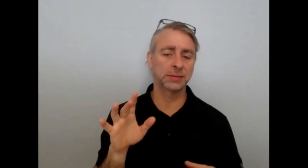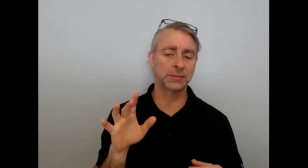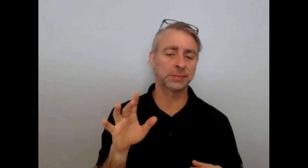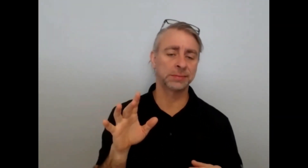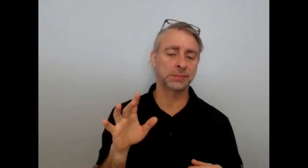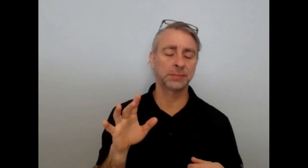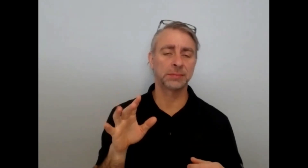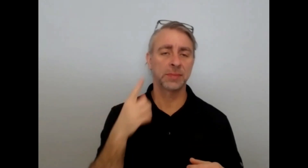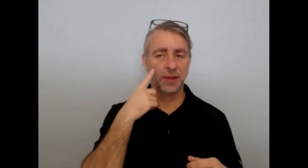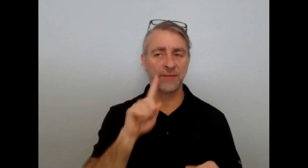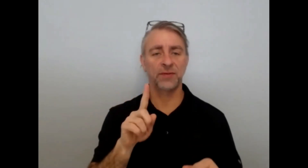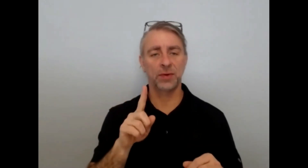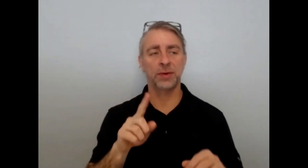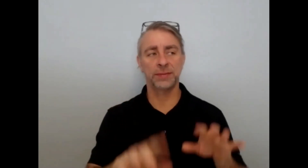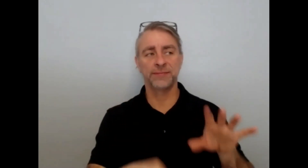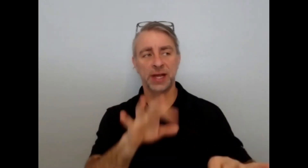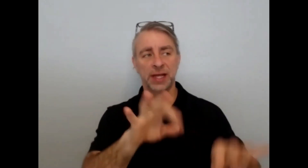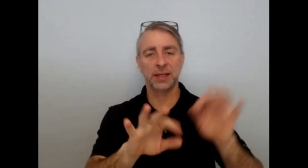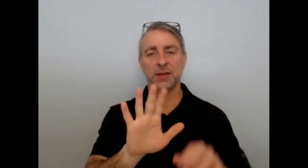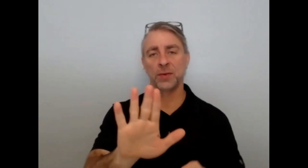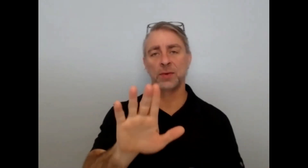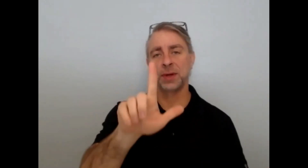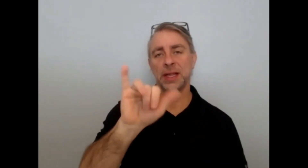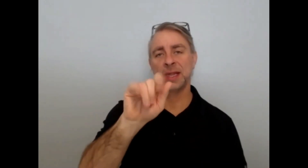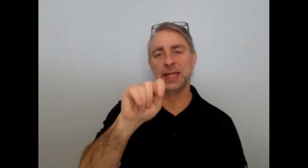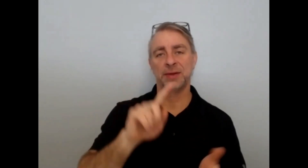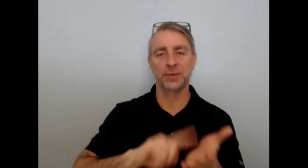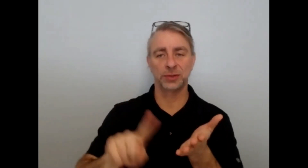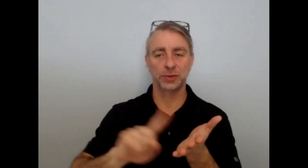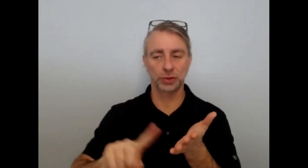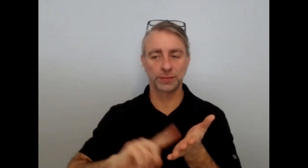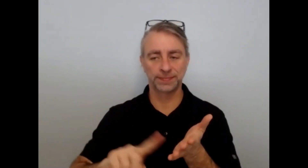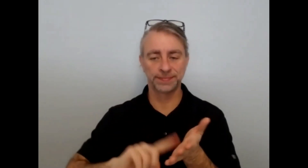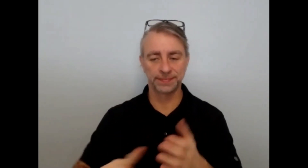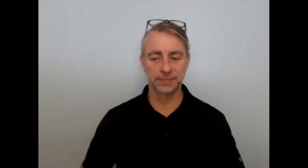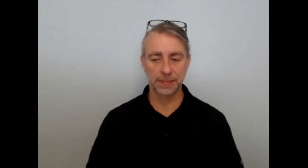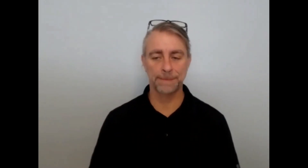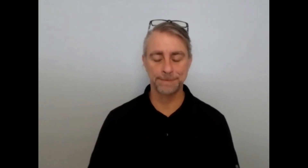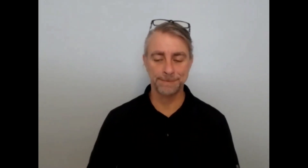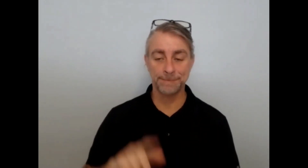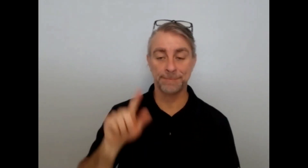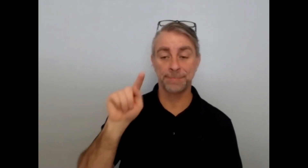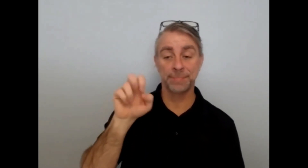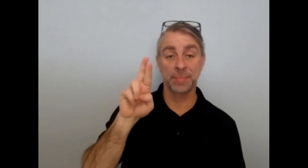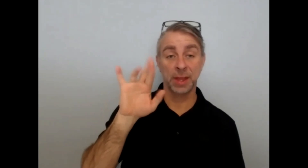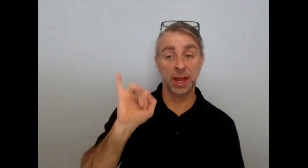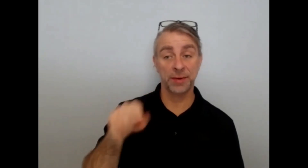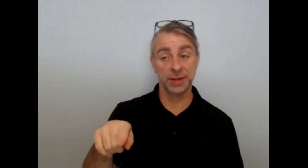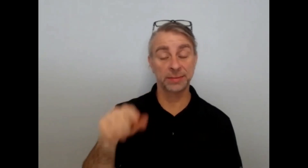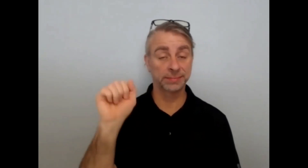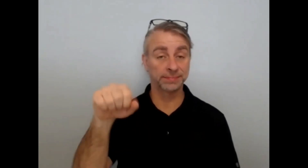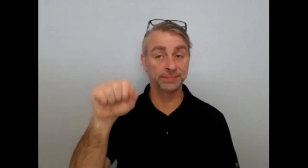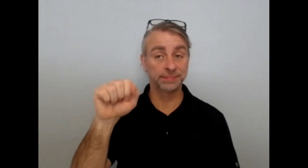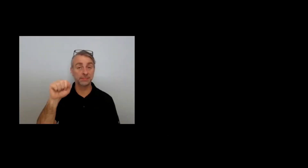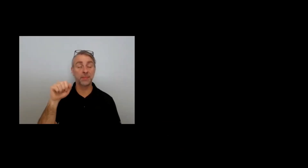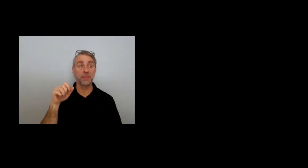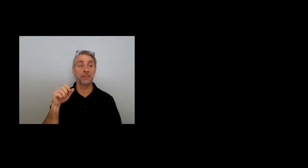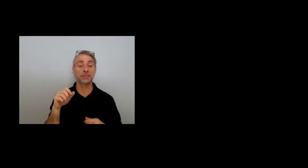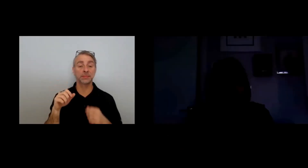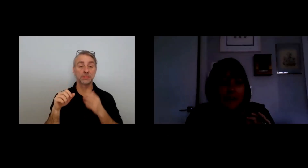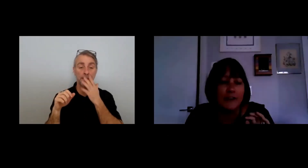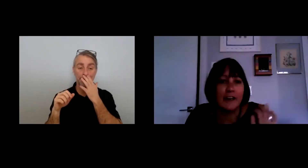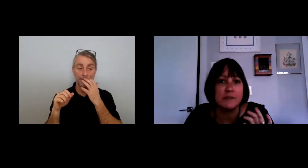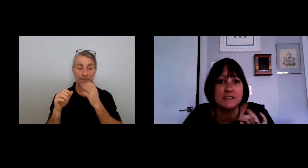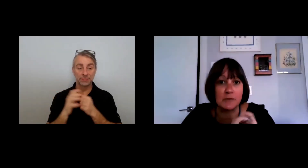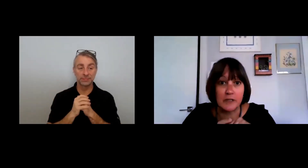conducting your literature search? Yeah. So, so there have been some great. Let me put my video back